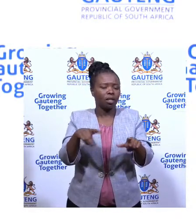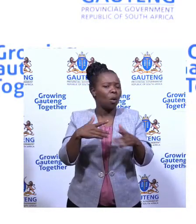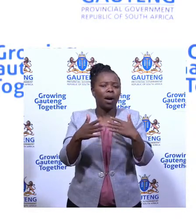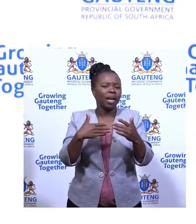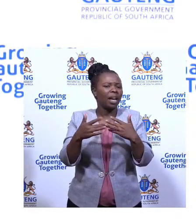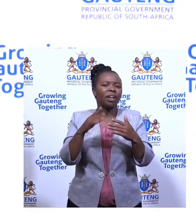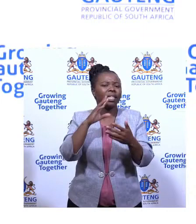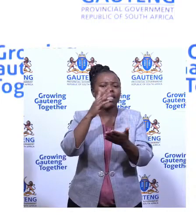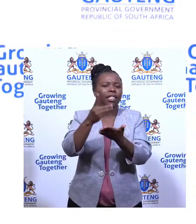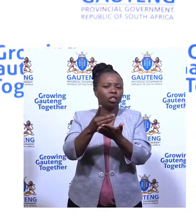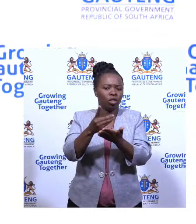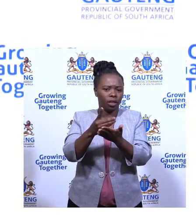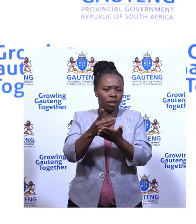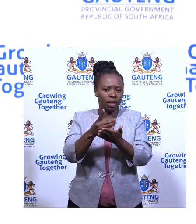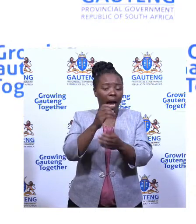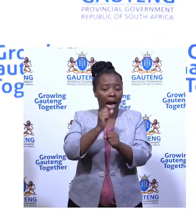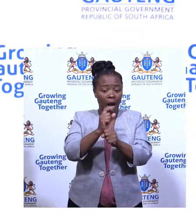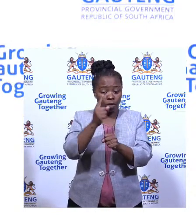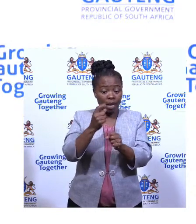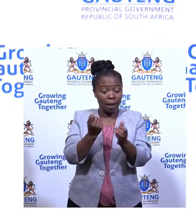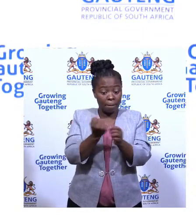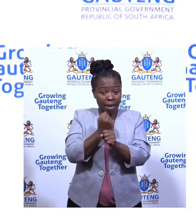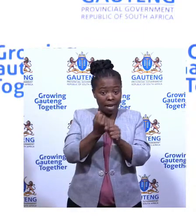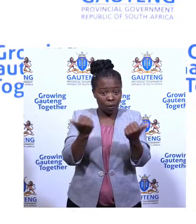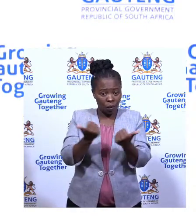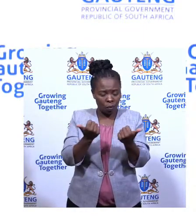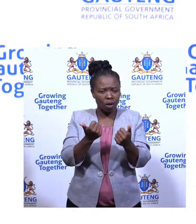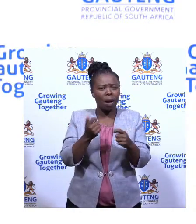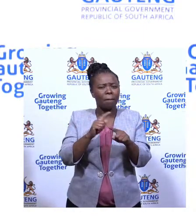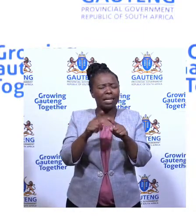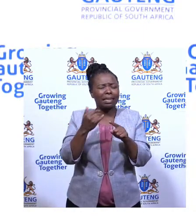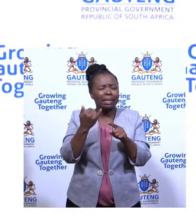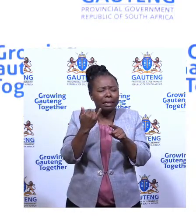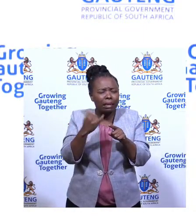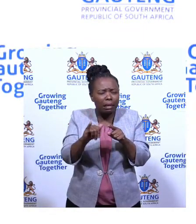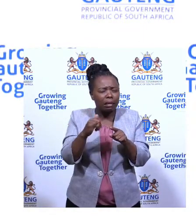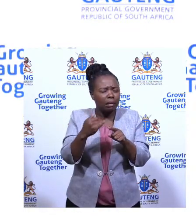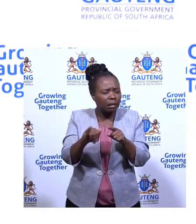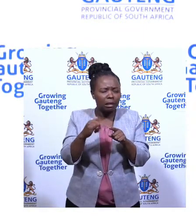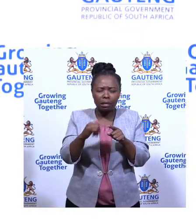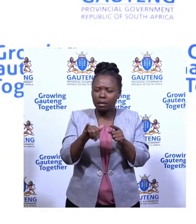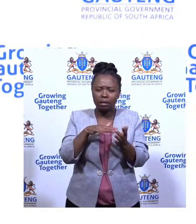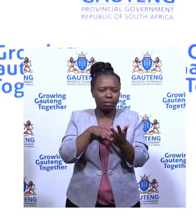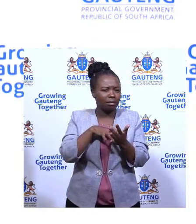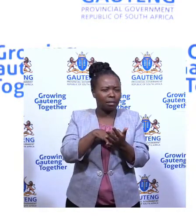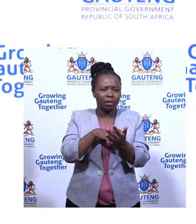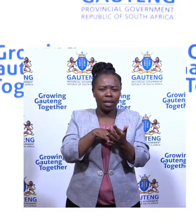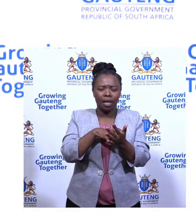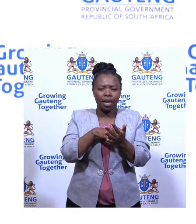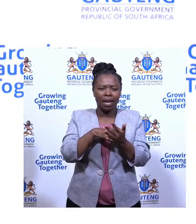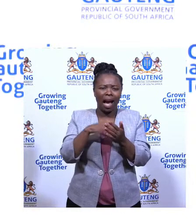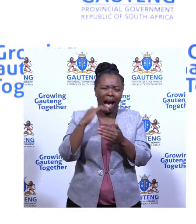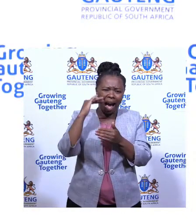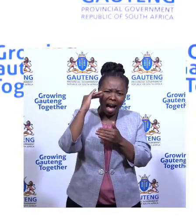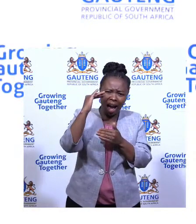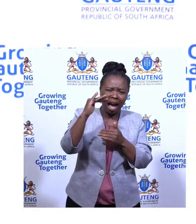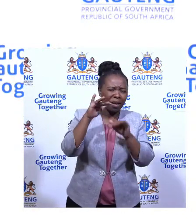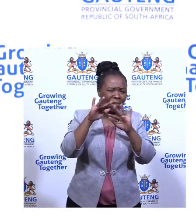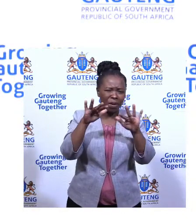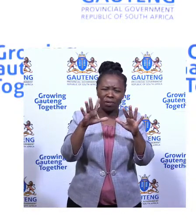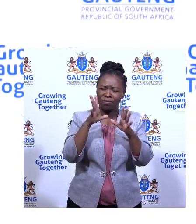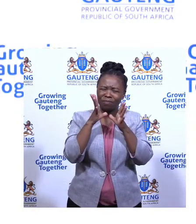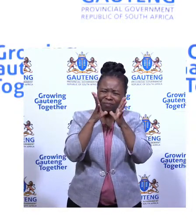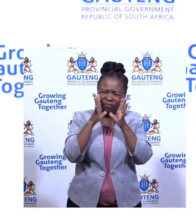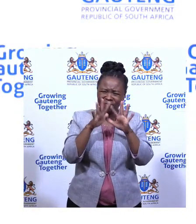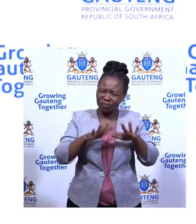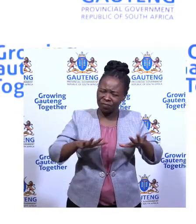in Gauteng, we must say we are still a highly vulnerable province, high densities of people. A